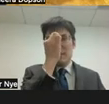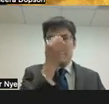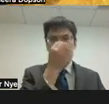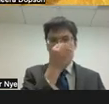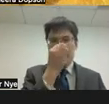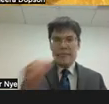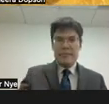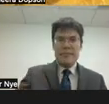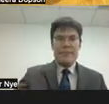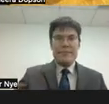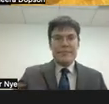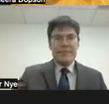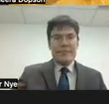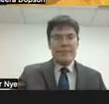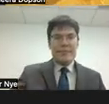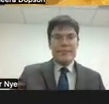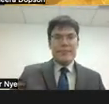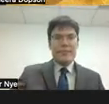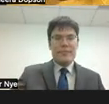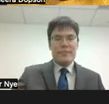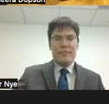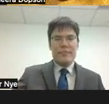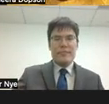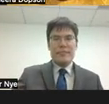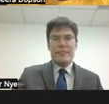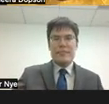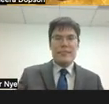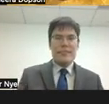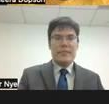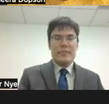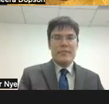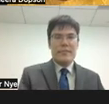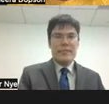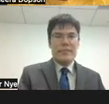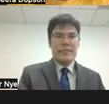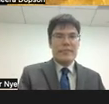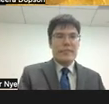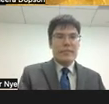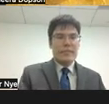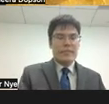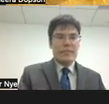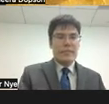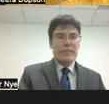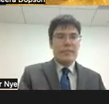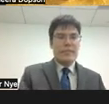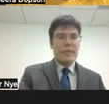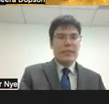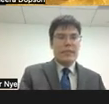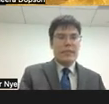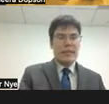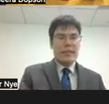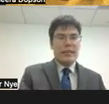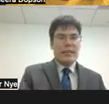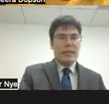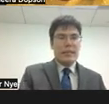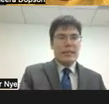All right, great. So like I said, I love talking about this conversation, this topic, and I do it